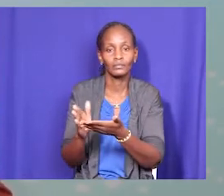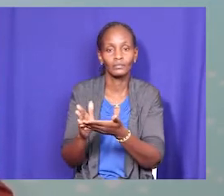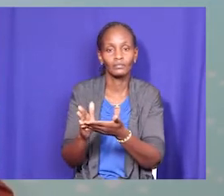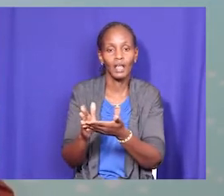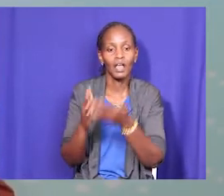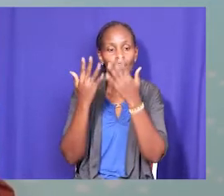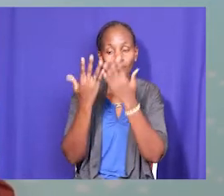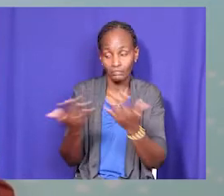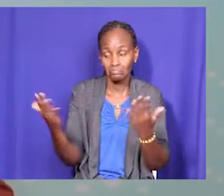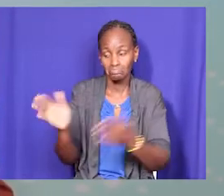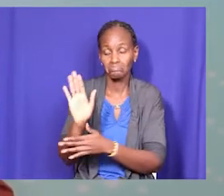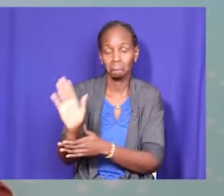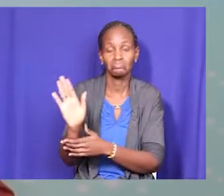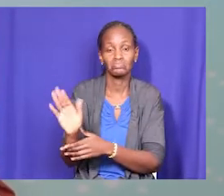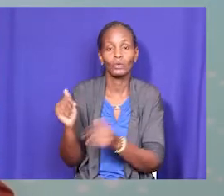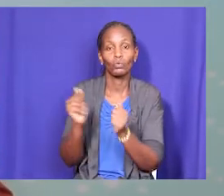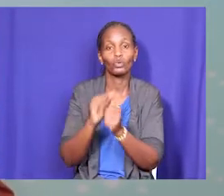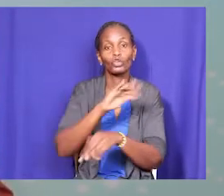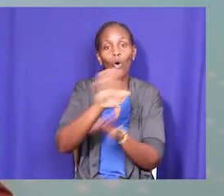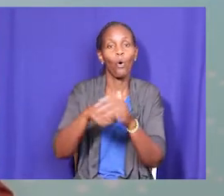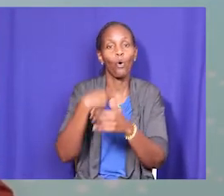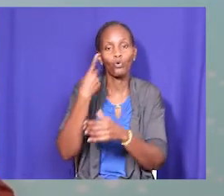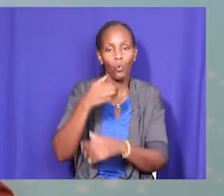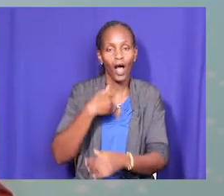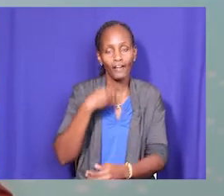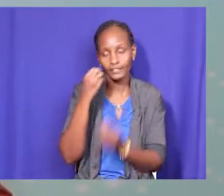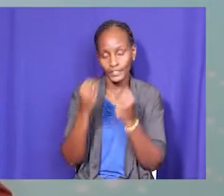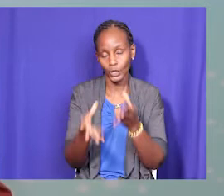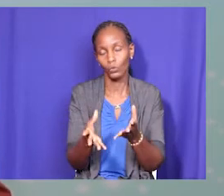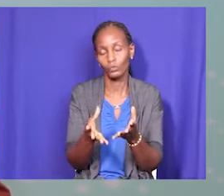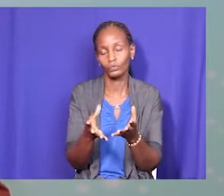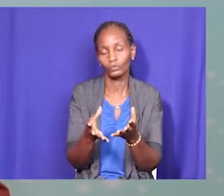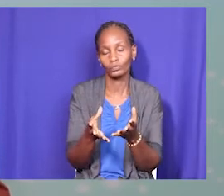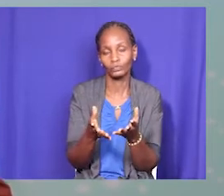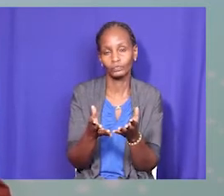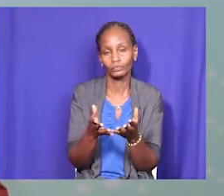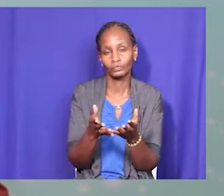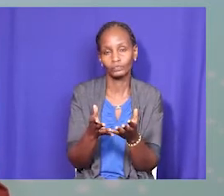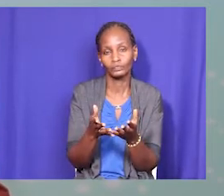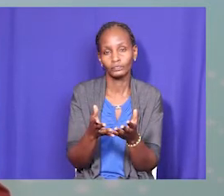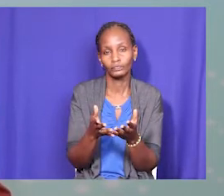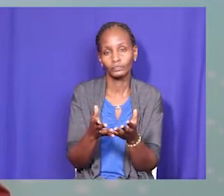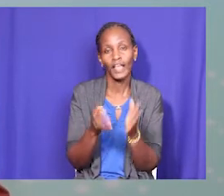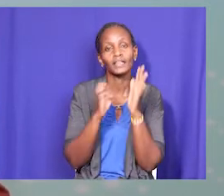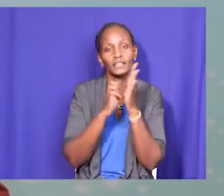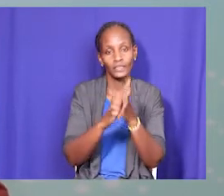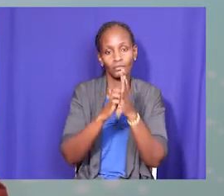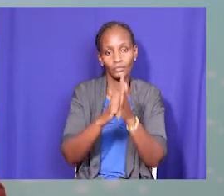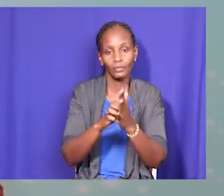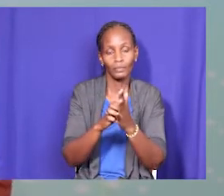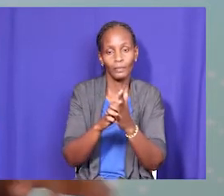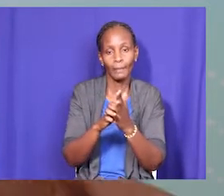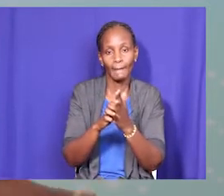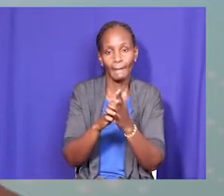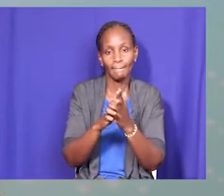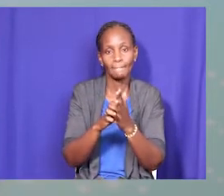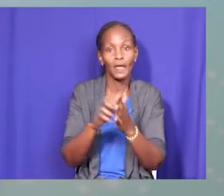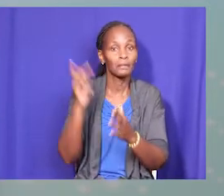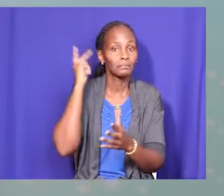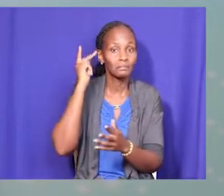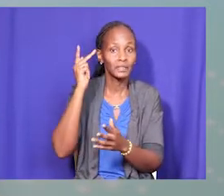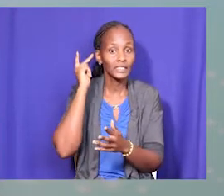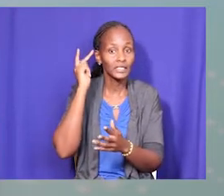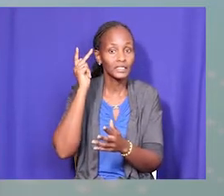things with those who did not have. For example,